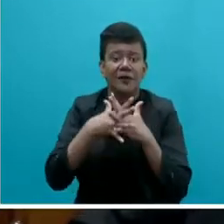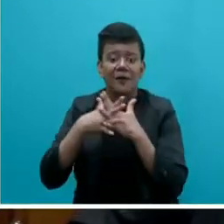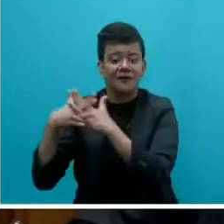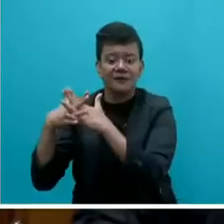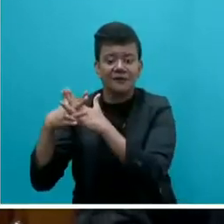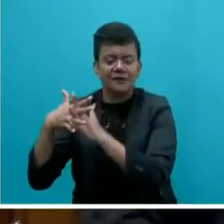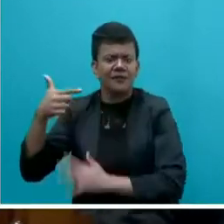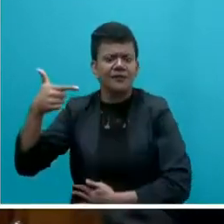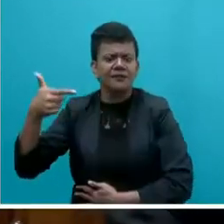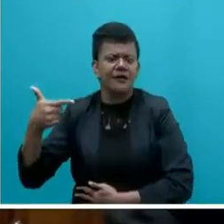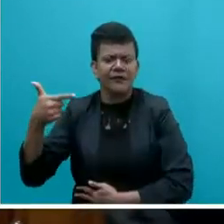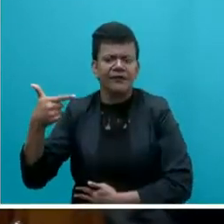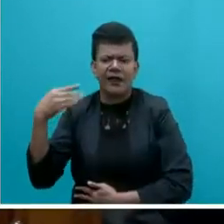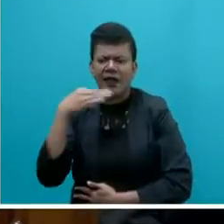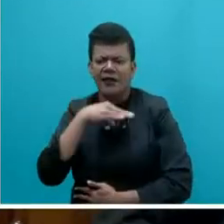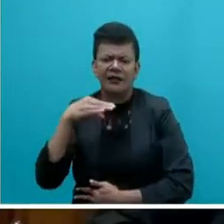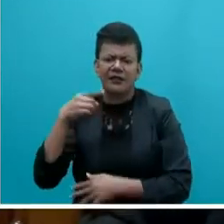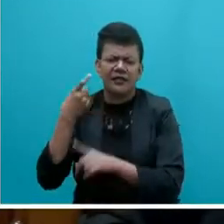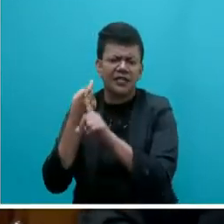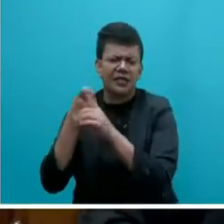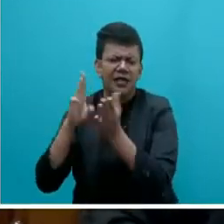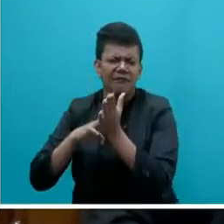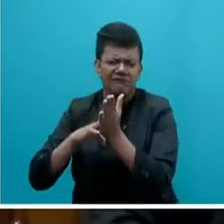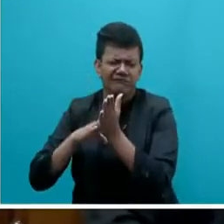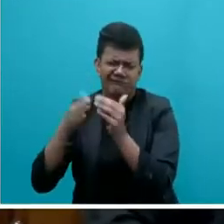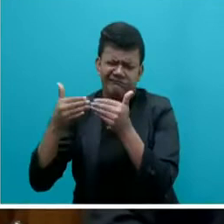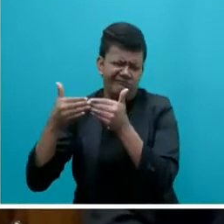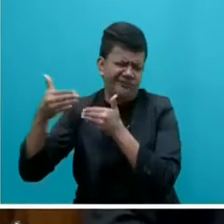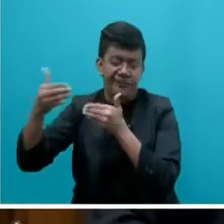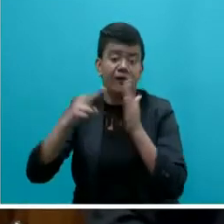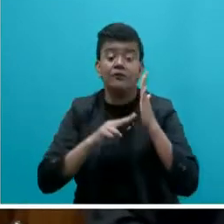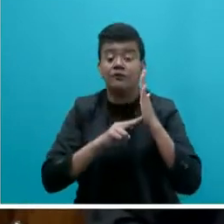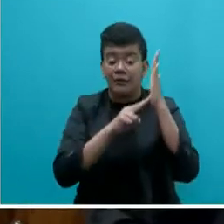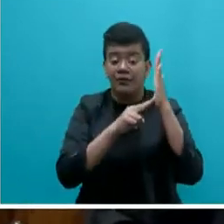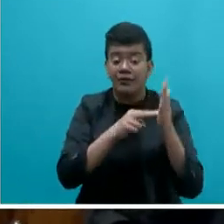kilometers, and Northern Division 763.4 kilometers.